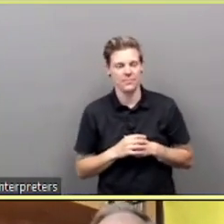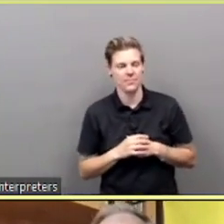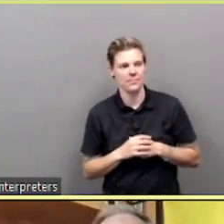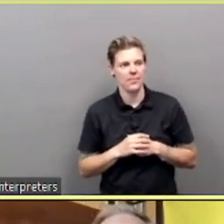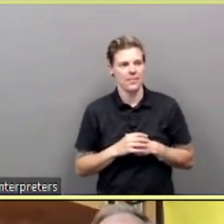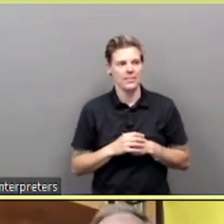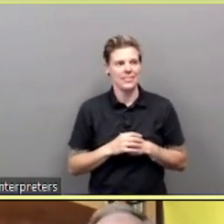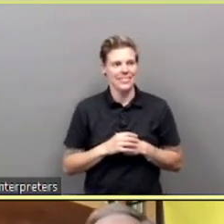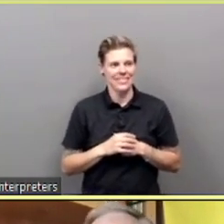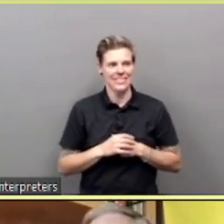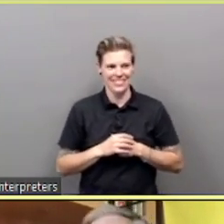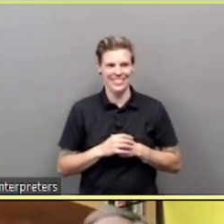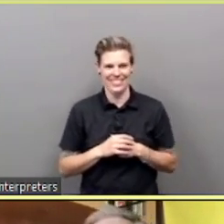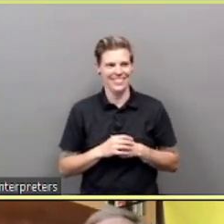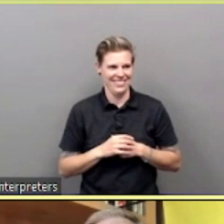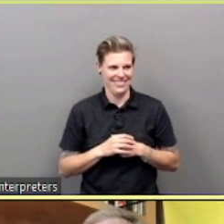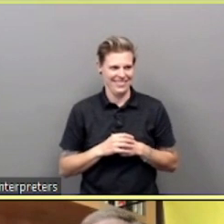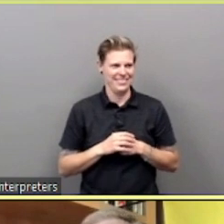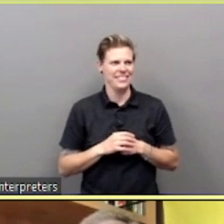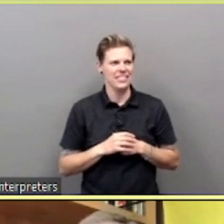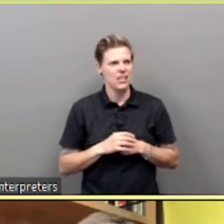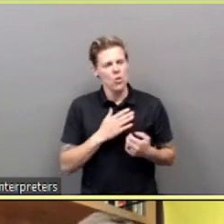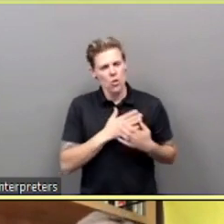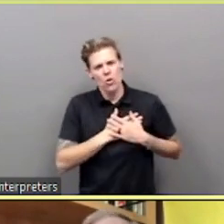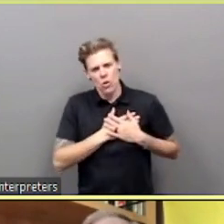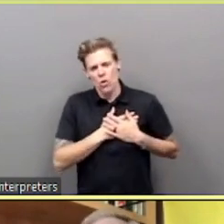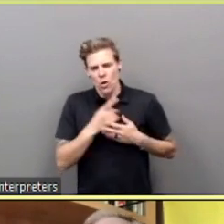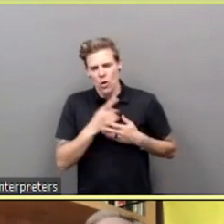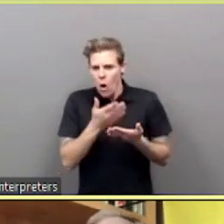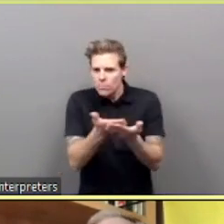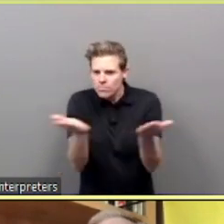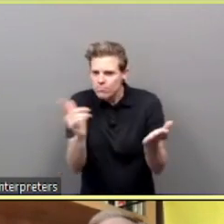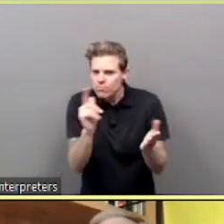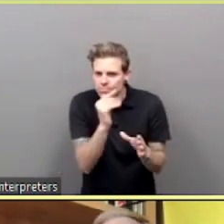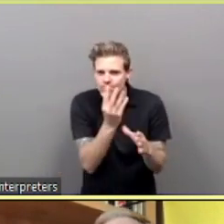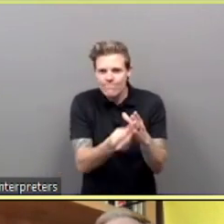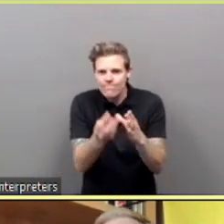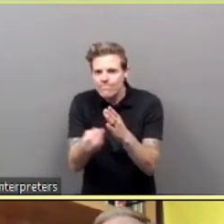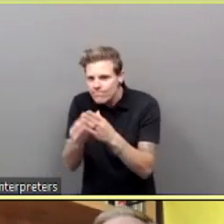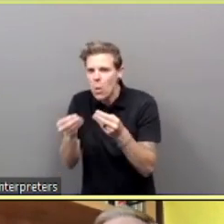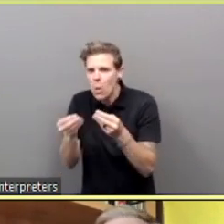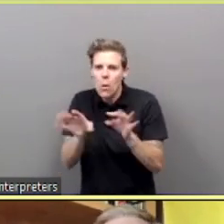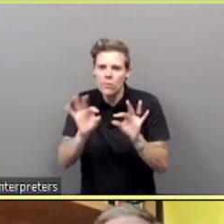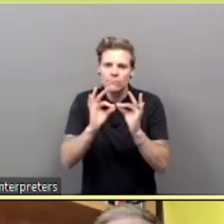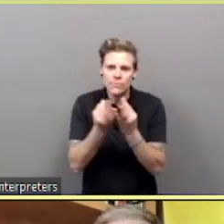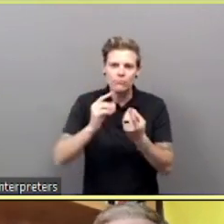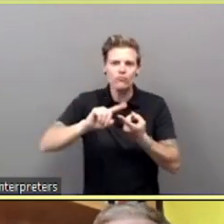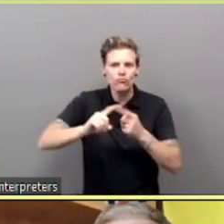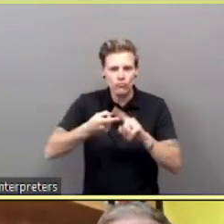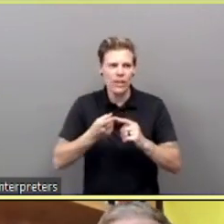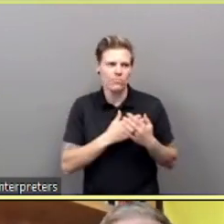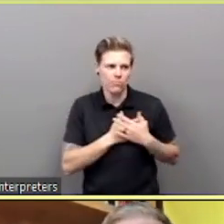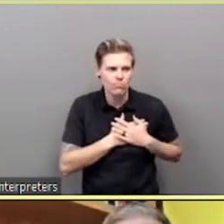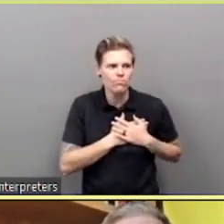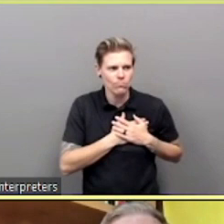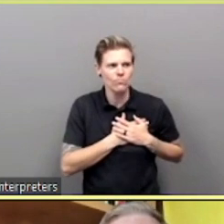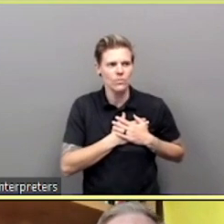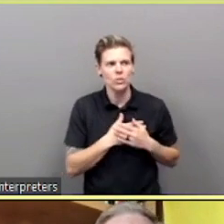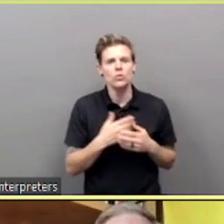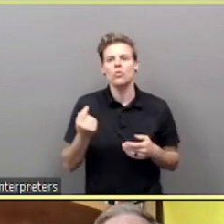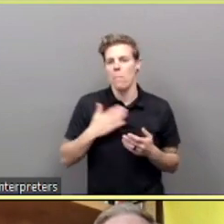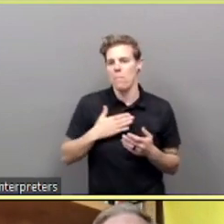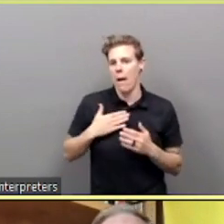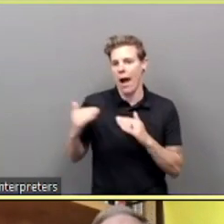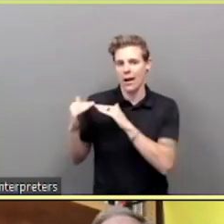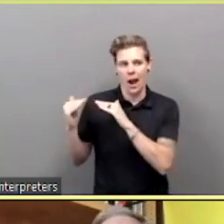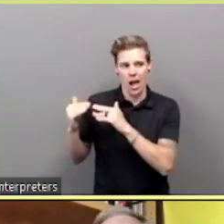those. I'm delighted once again, on the other hand, to be here with my esteemed colleagues, both in the medical